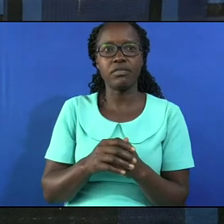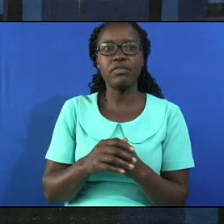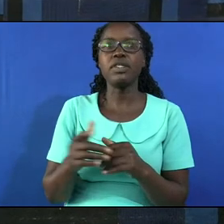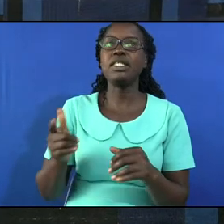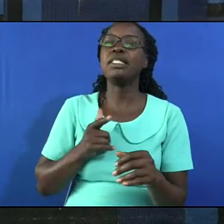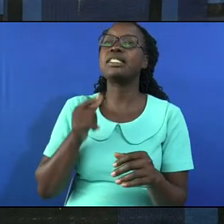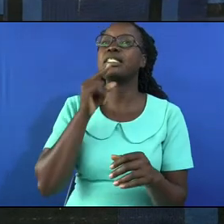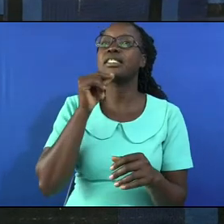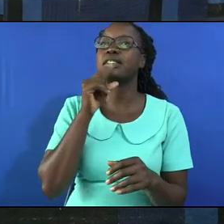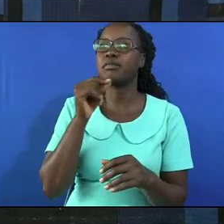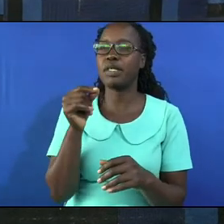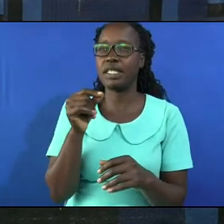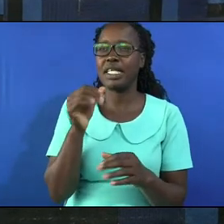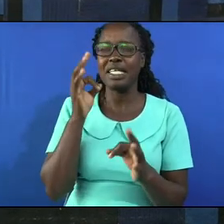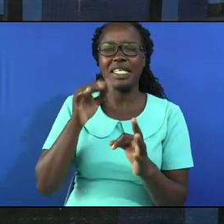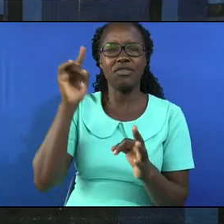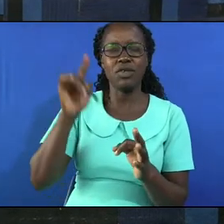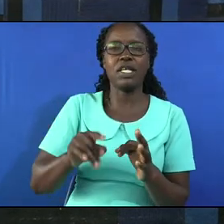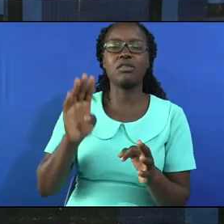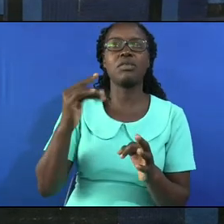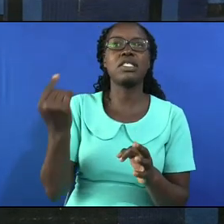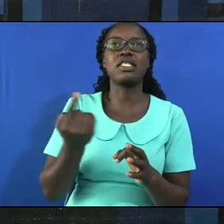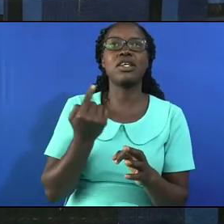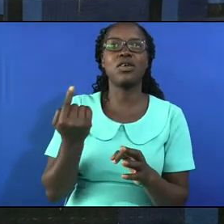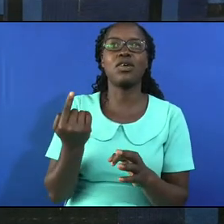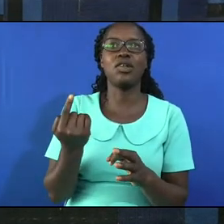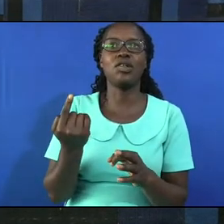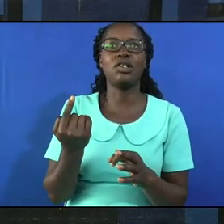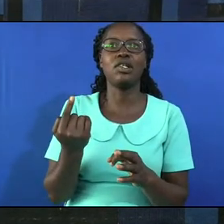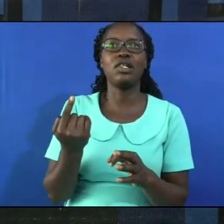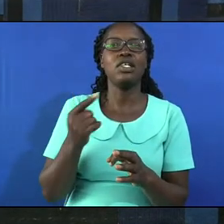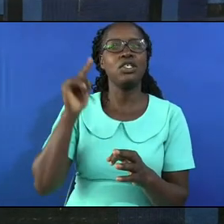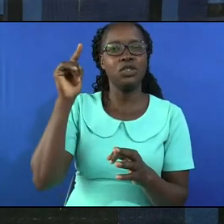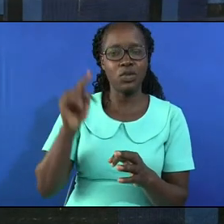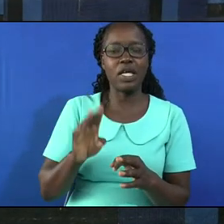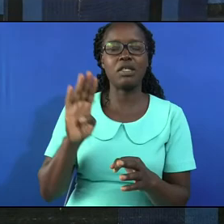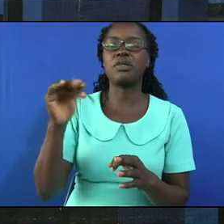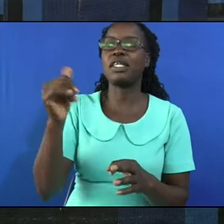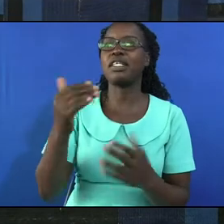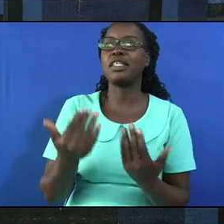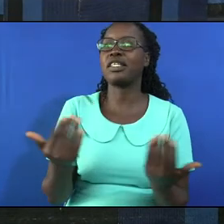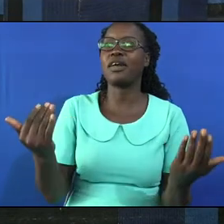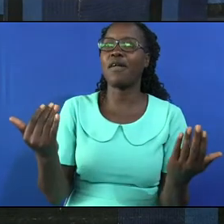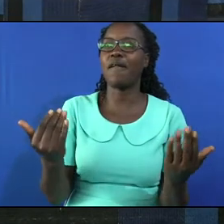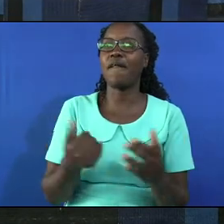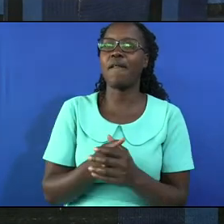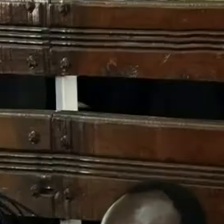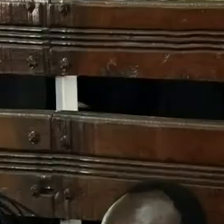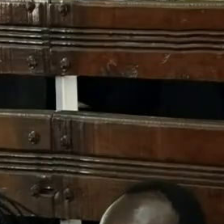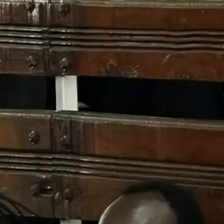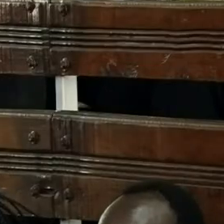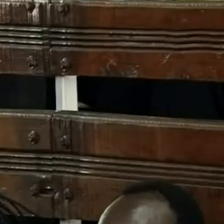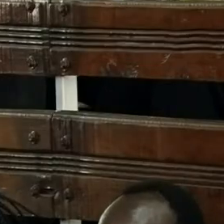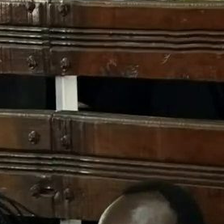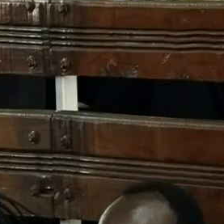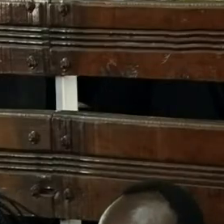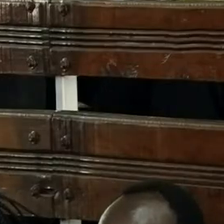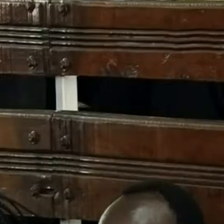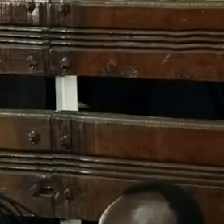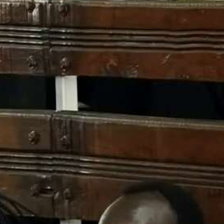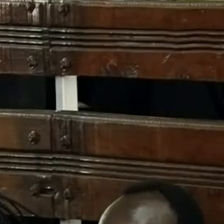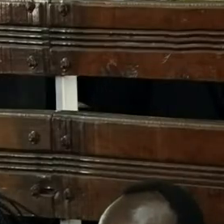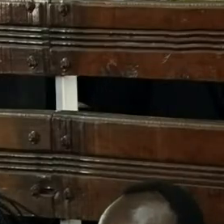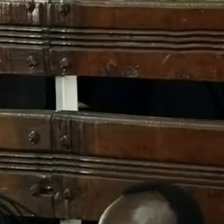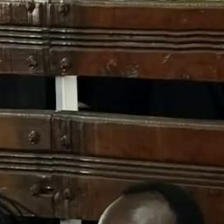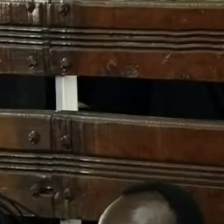Ladies and gentlemen, if you can't be single, I can't hear you. If you can't be single,